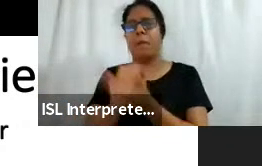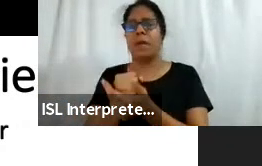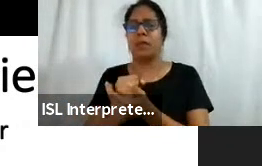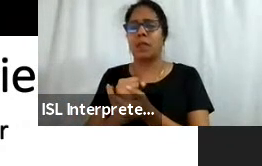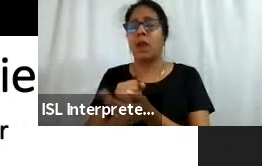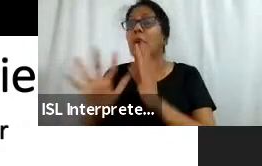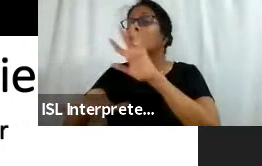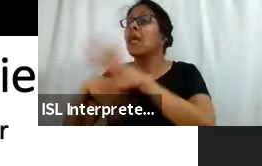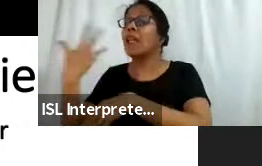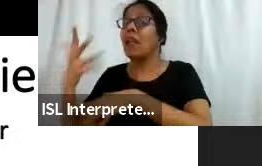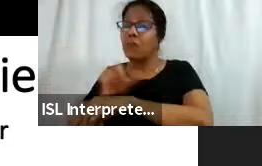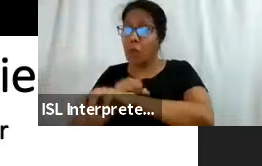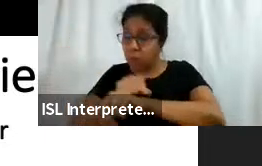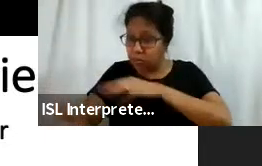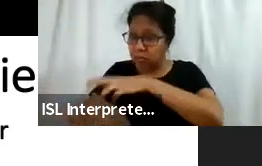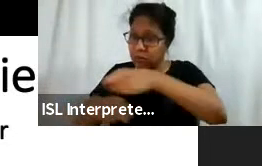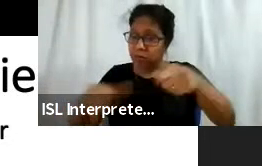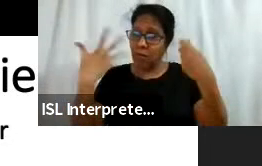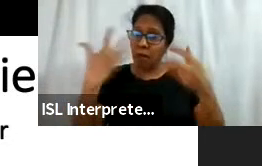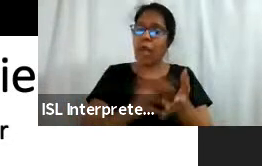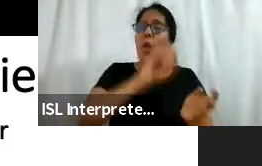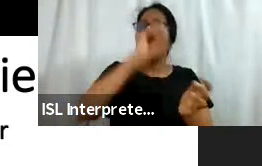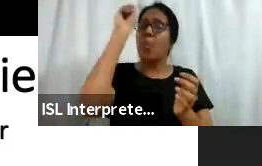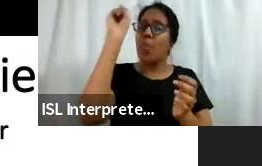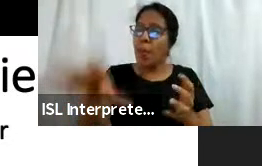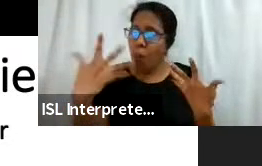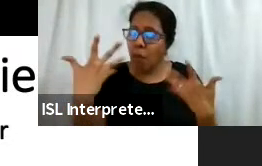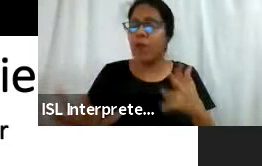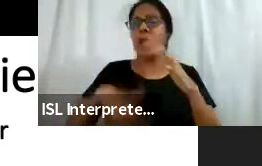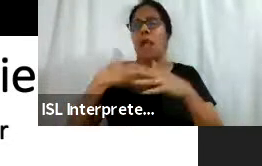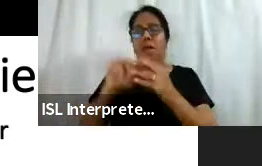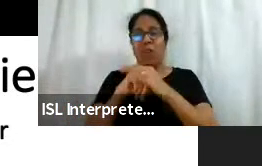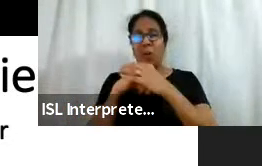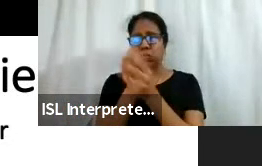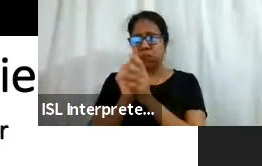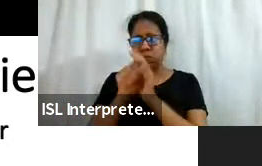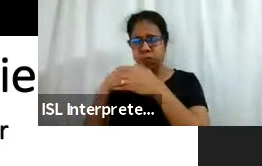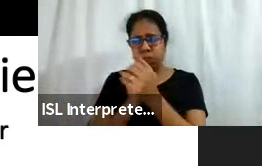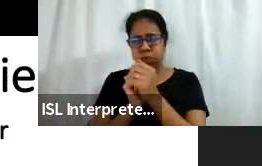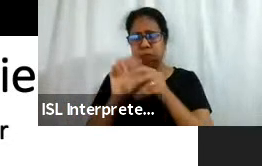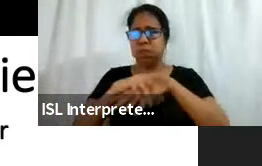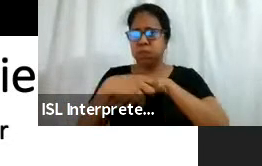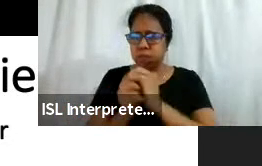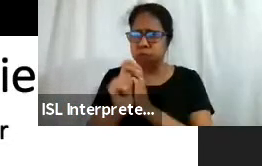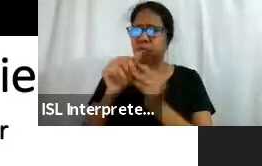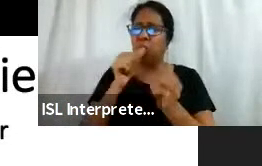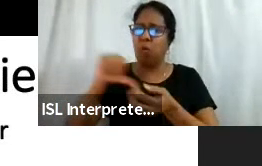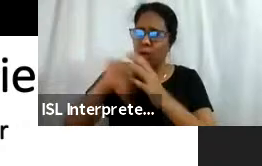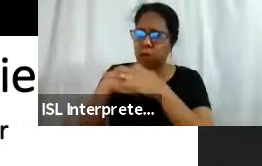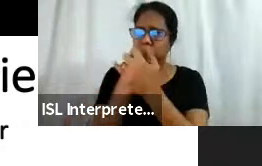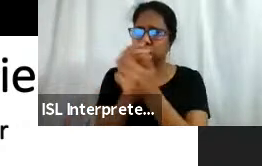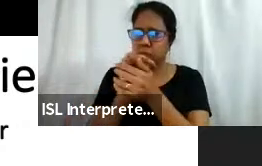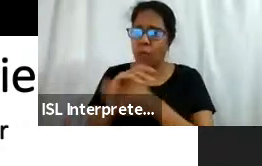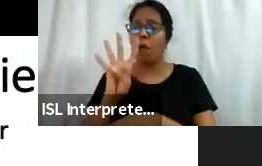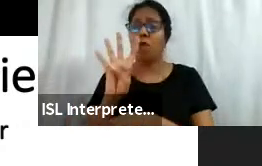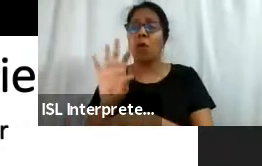and wash your hands with soap and water for 40 seconds. Clean and disinfect patient's room if the patient cannot do